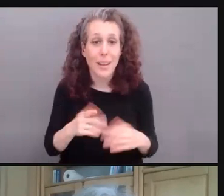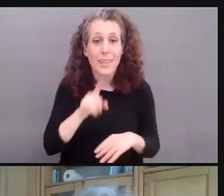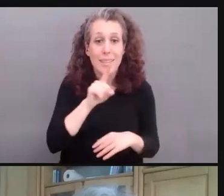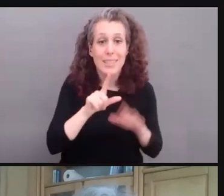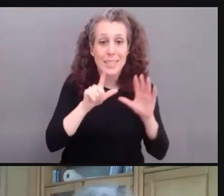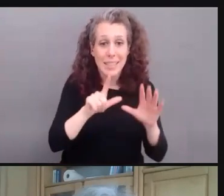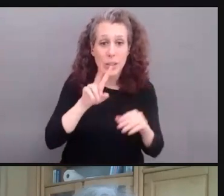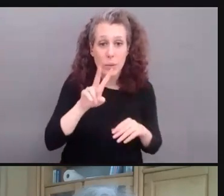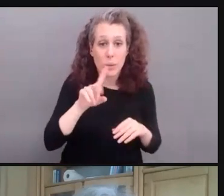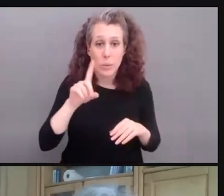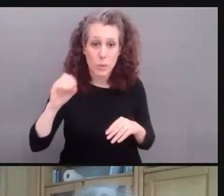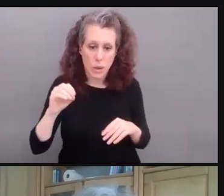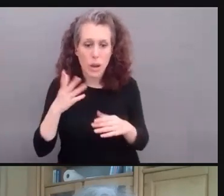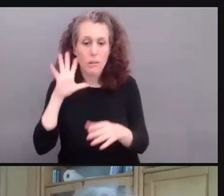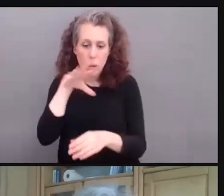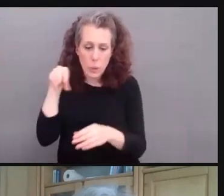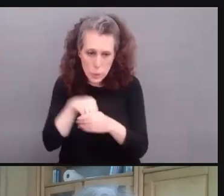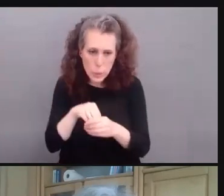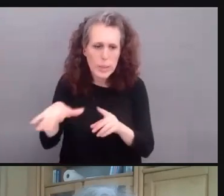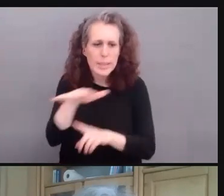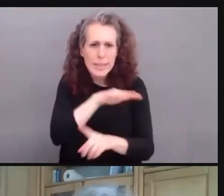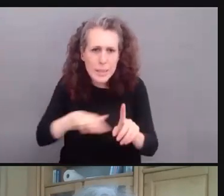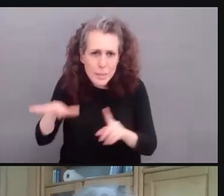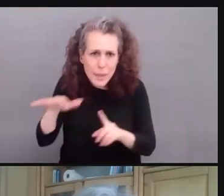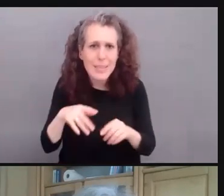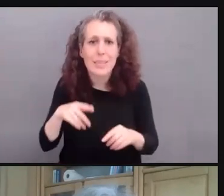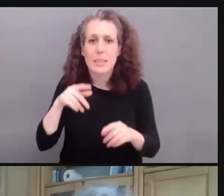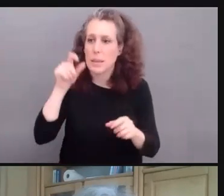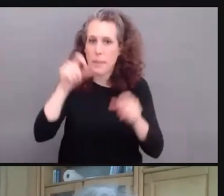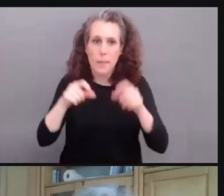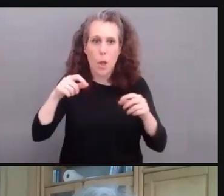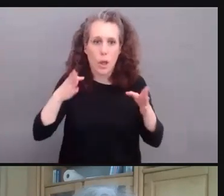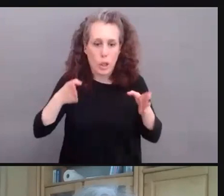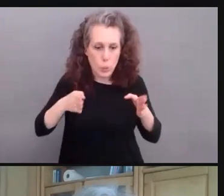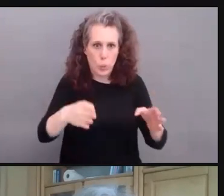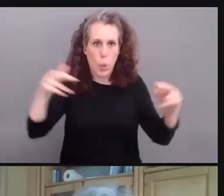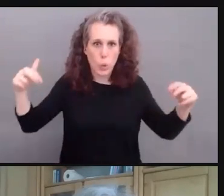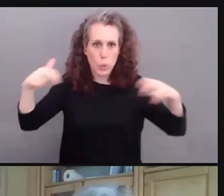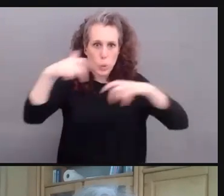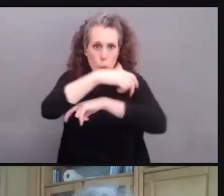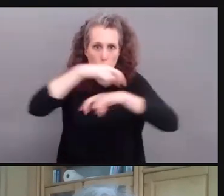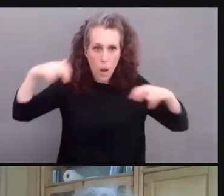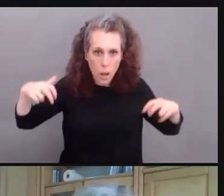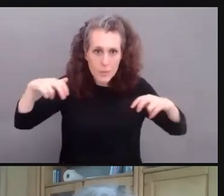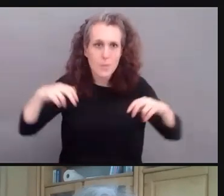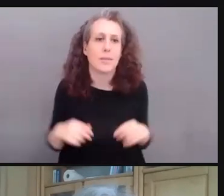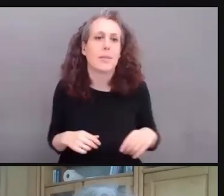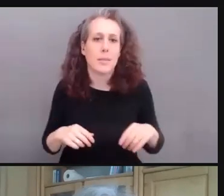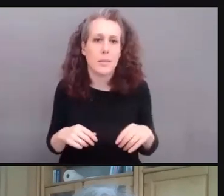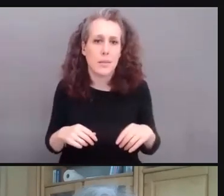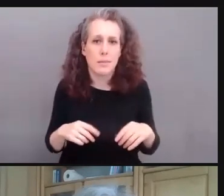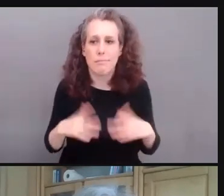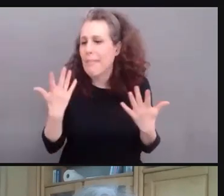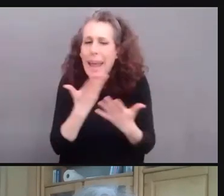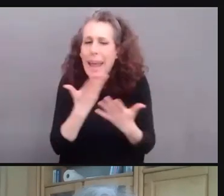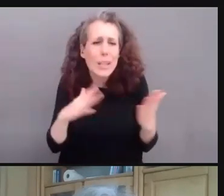the urban spaces, areas, the pedestrian crossings, and the new subject on shared